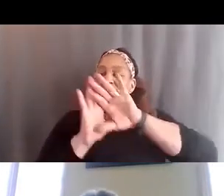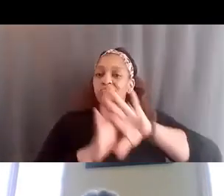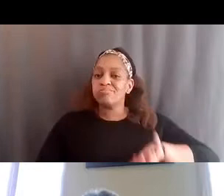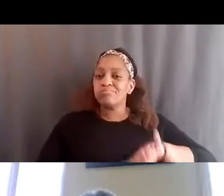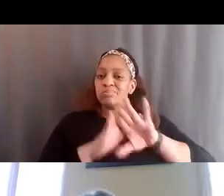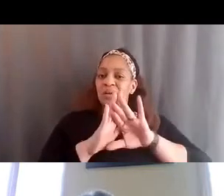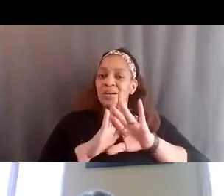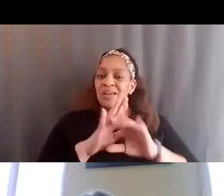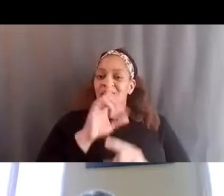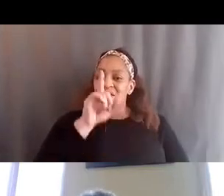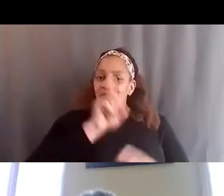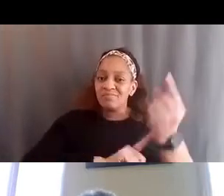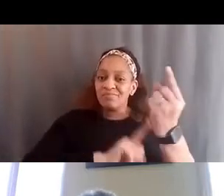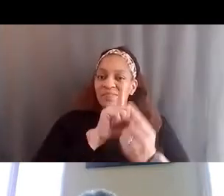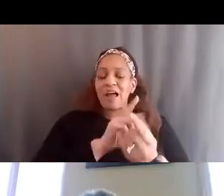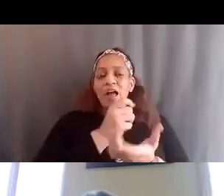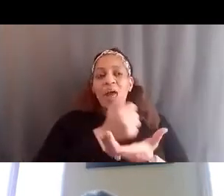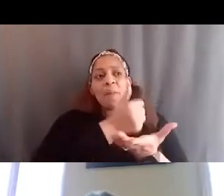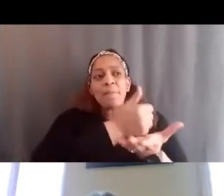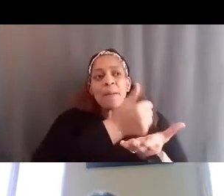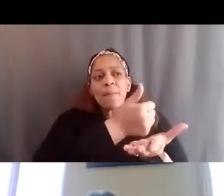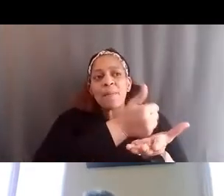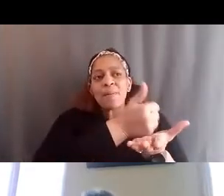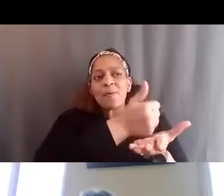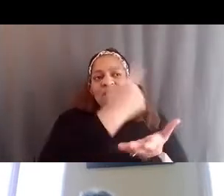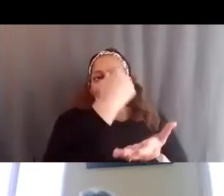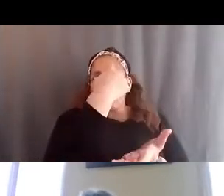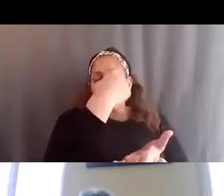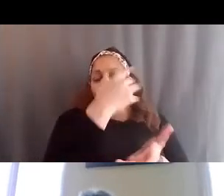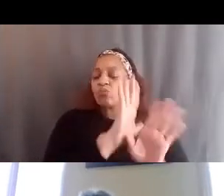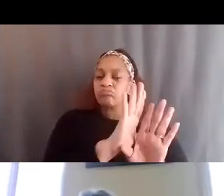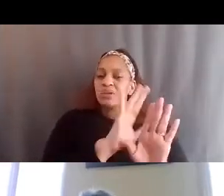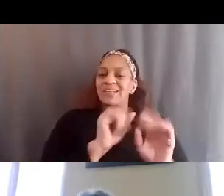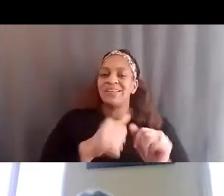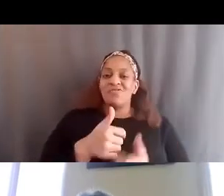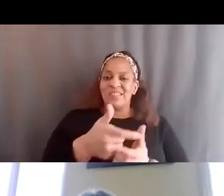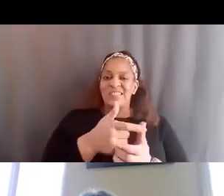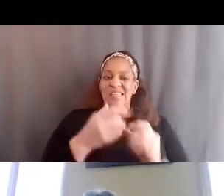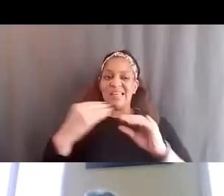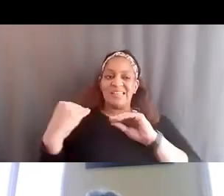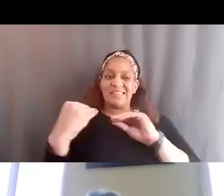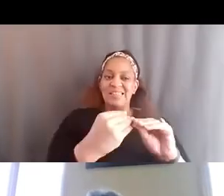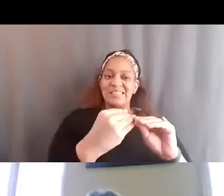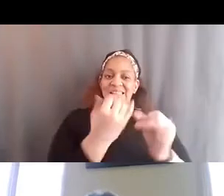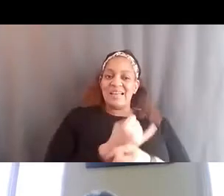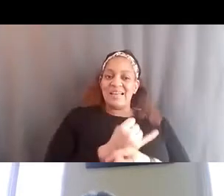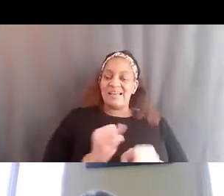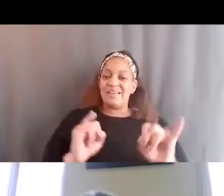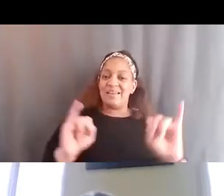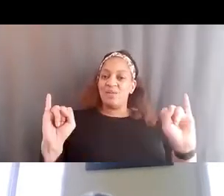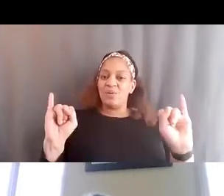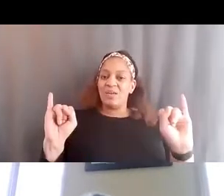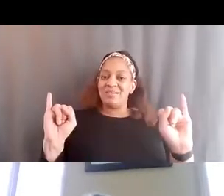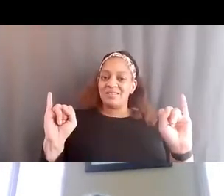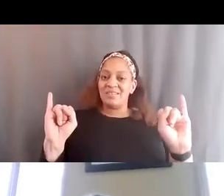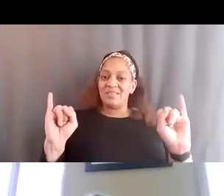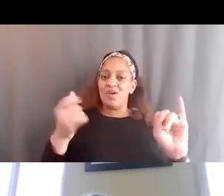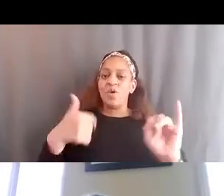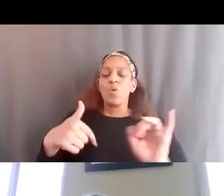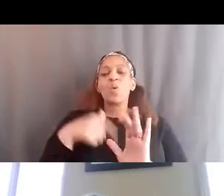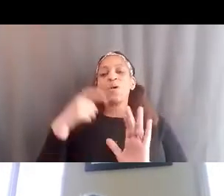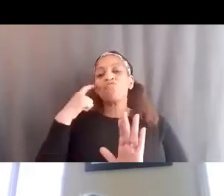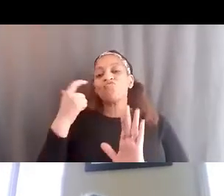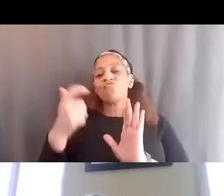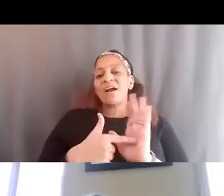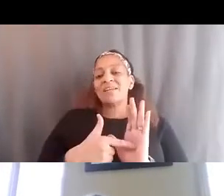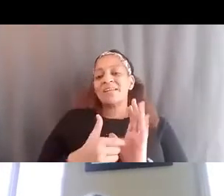people to doing with them, and then ultimately to teaching for independence, we can recognize